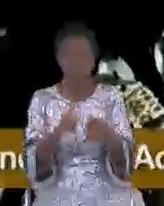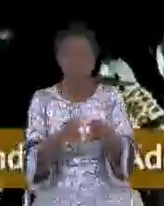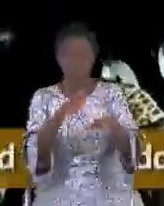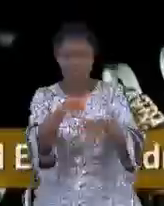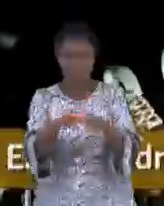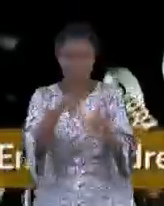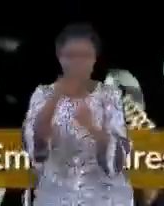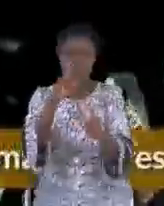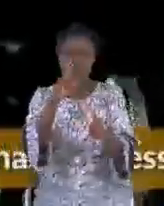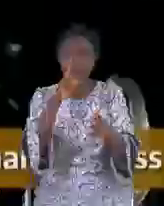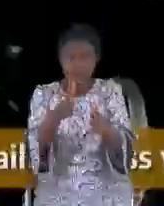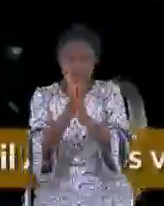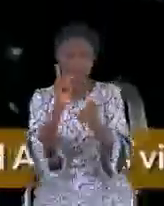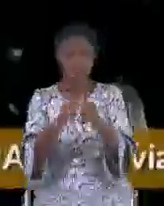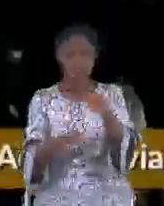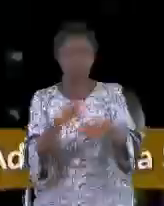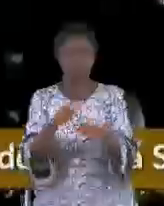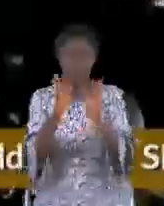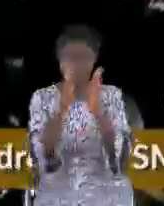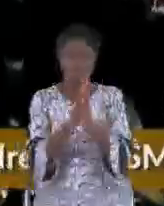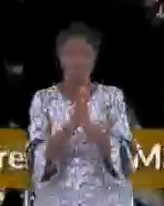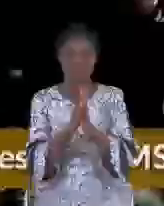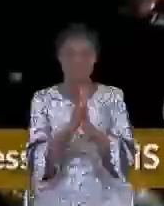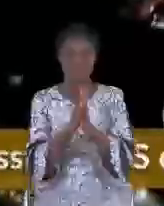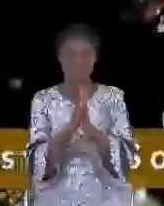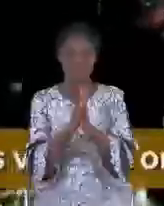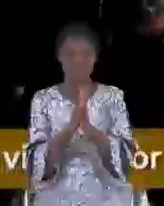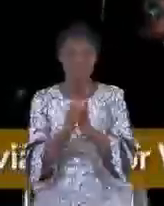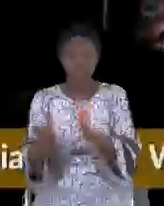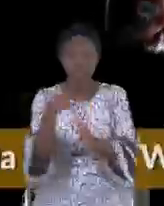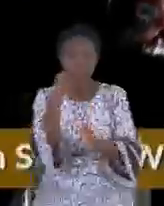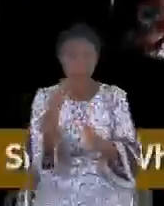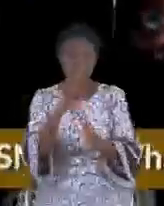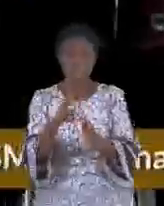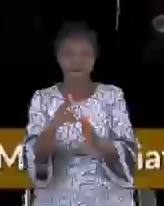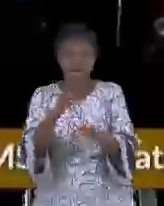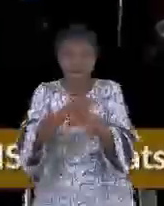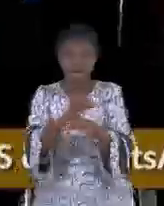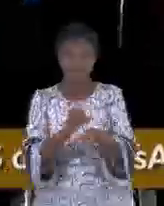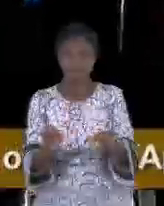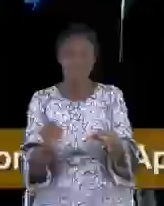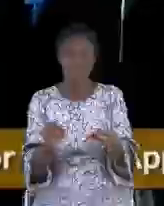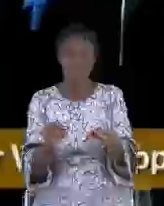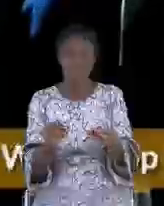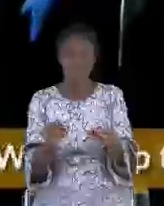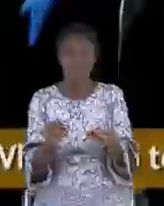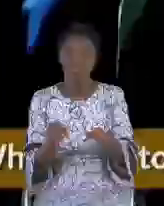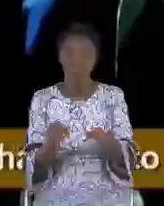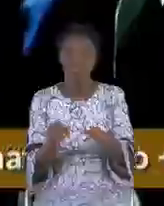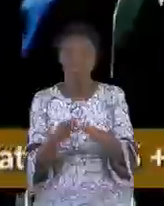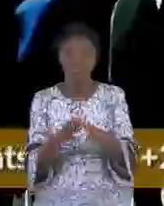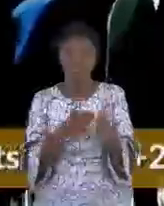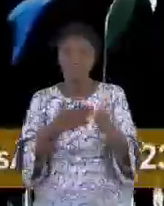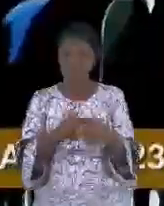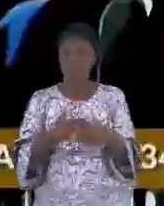Pray. Those who are counseling, please, let's